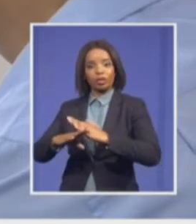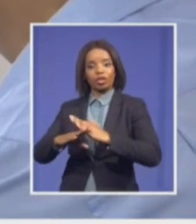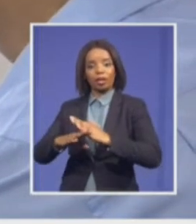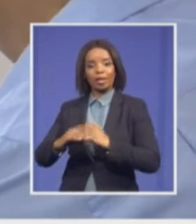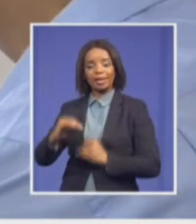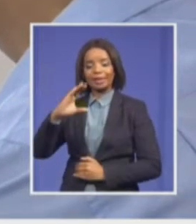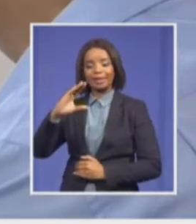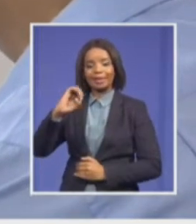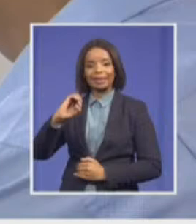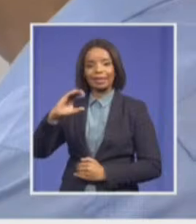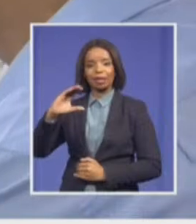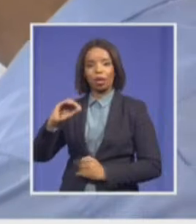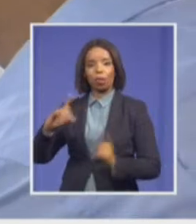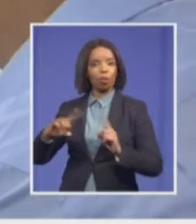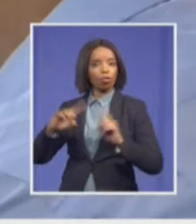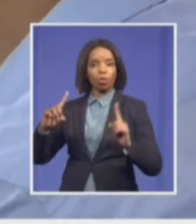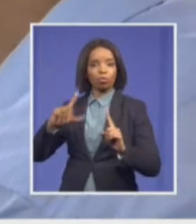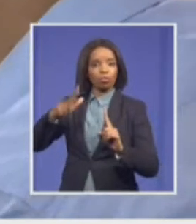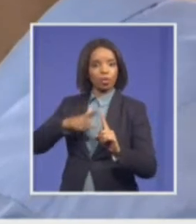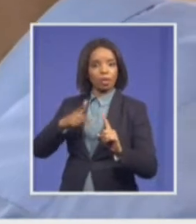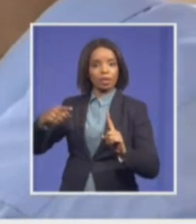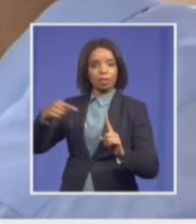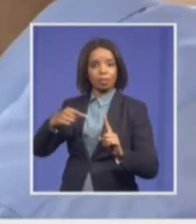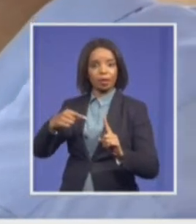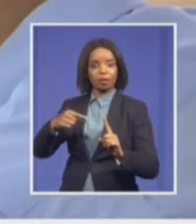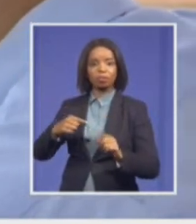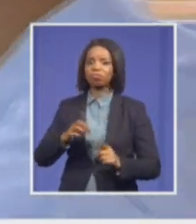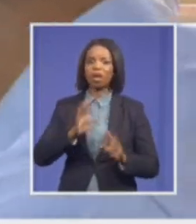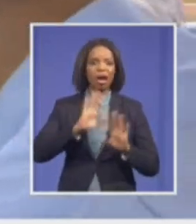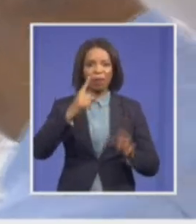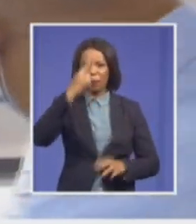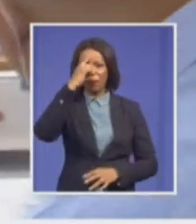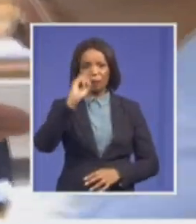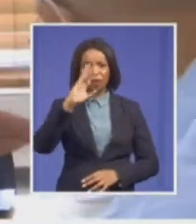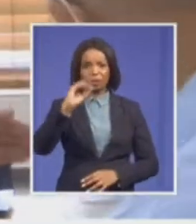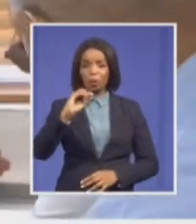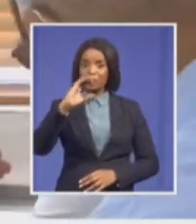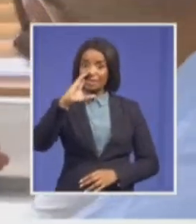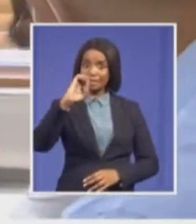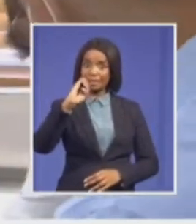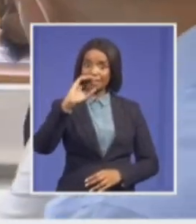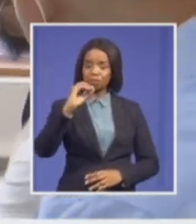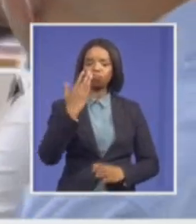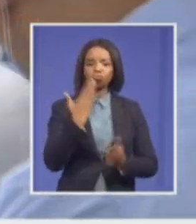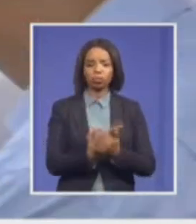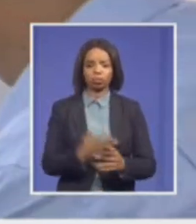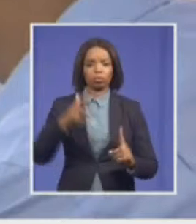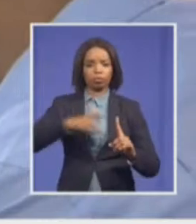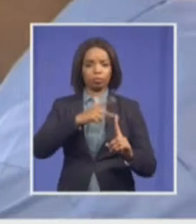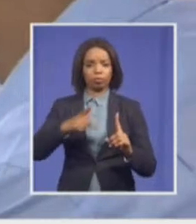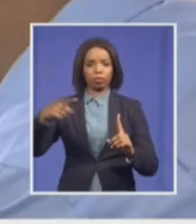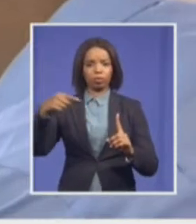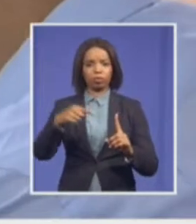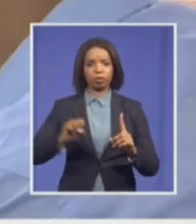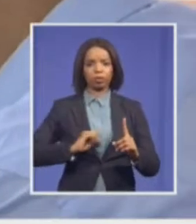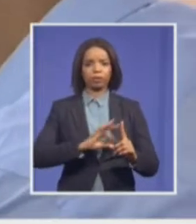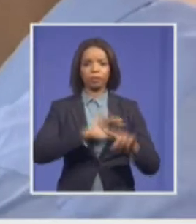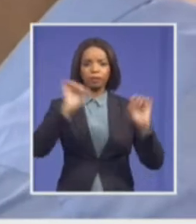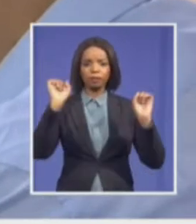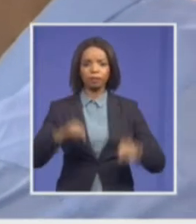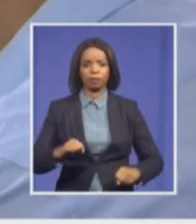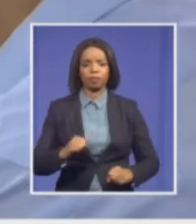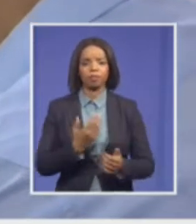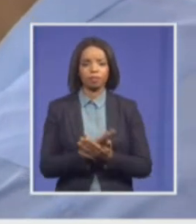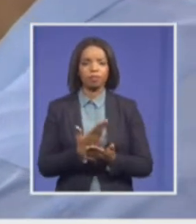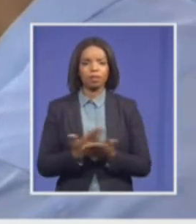not. We think not, and that's why we think that the request skips a couple of steps. You're saying, give me a board resolution, and there's a danger as well. Because